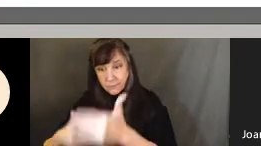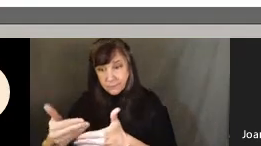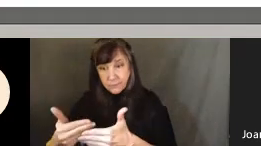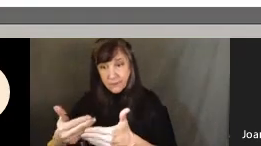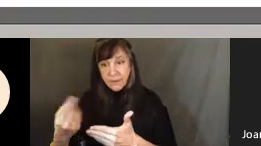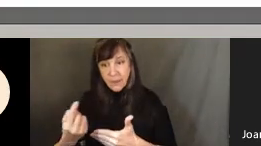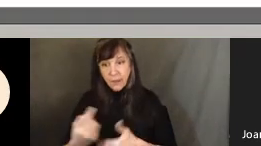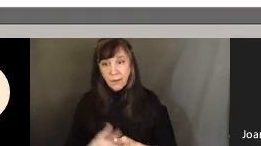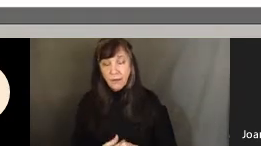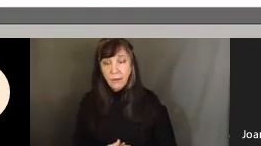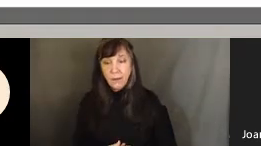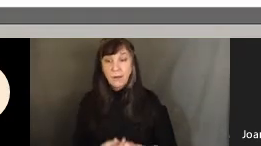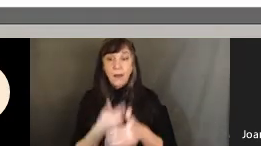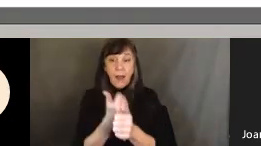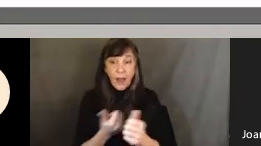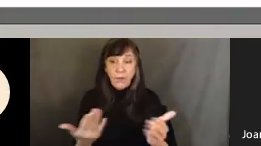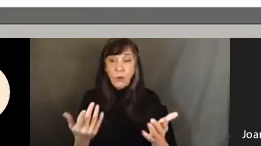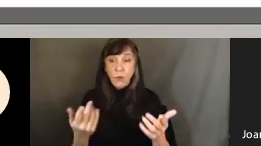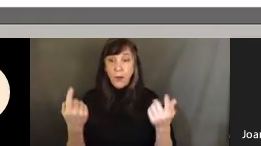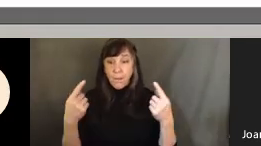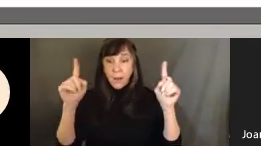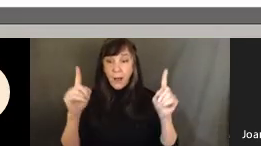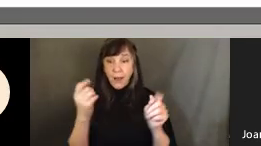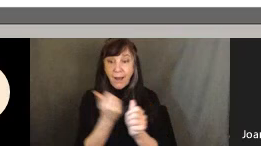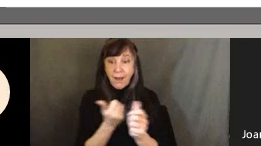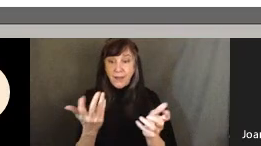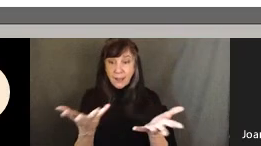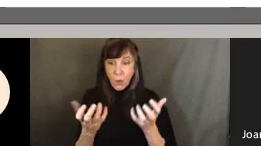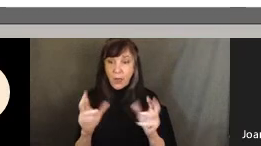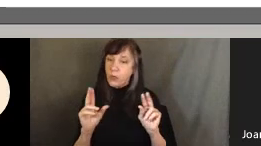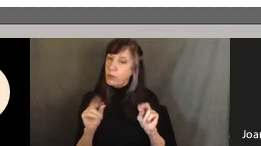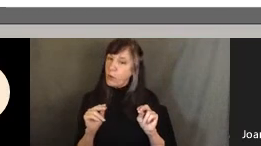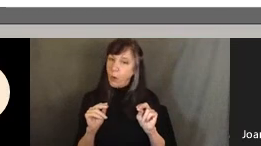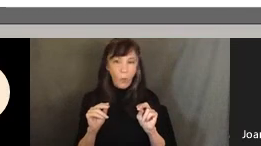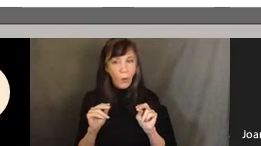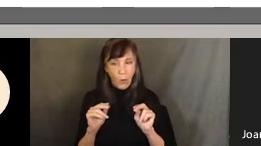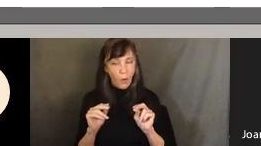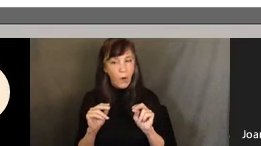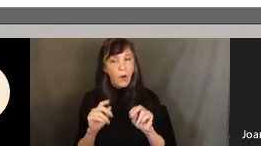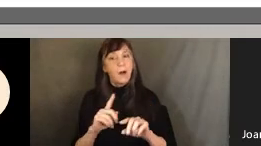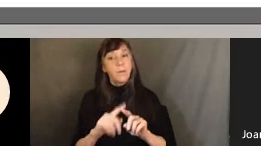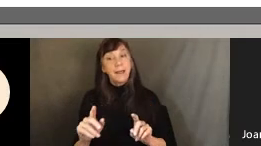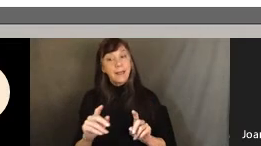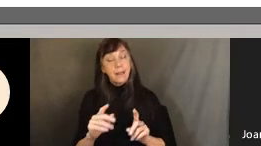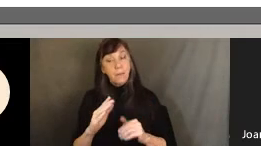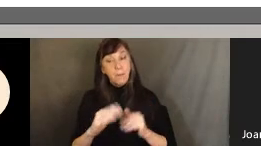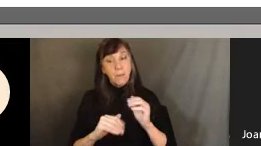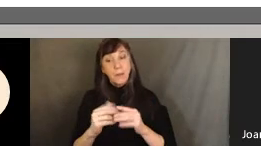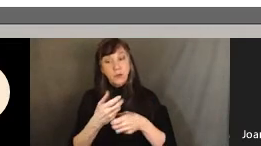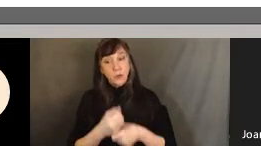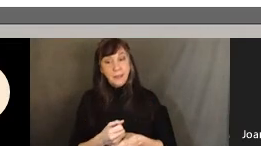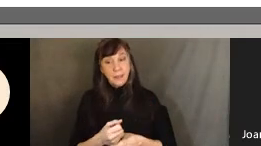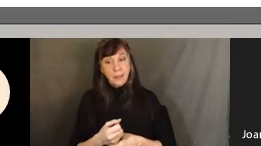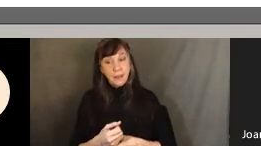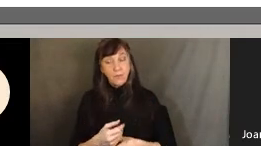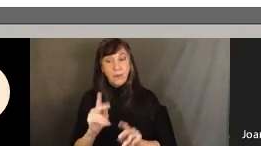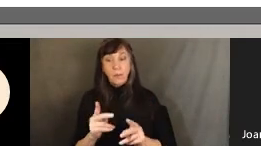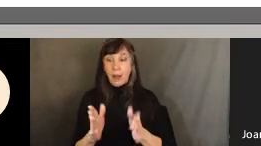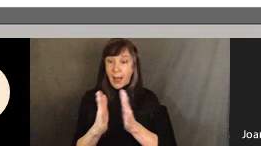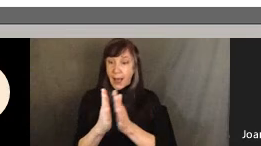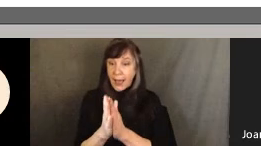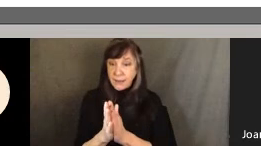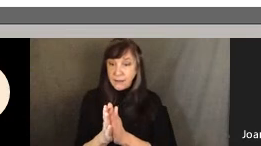Now, did everyone get everything that they wanted? No. But that's what builds trust, that something is getting done and it's not just